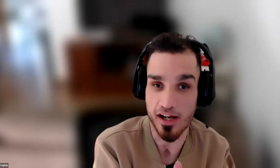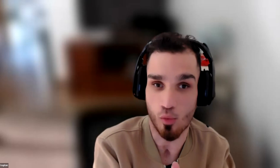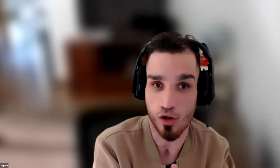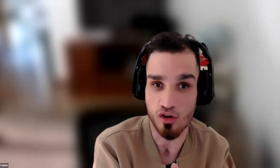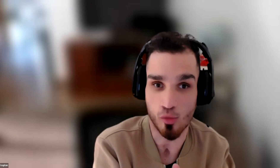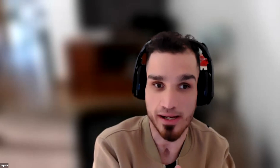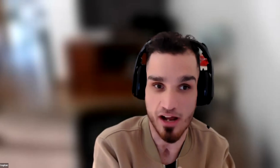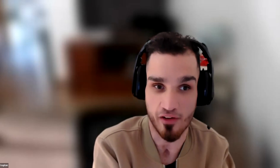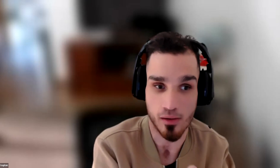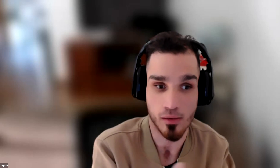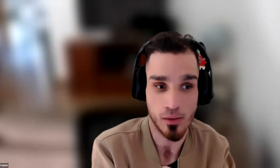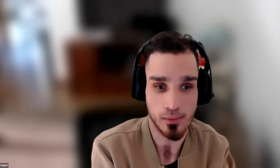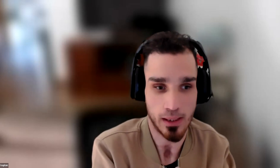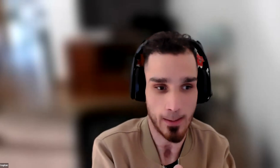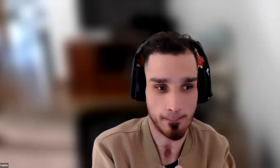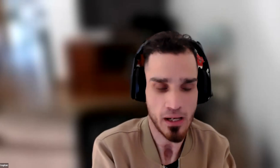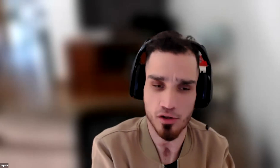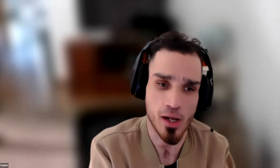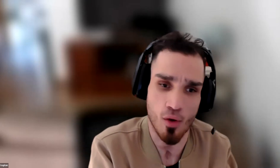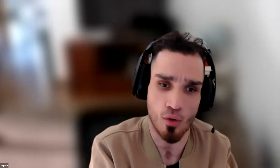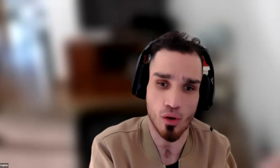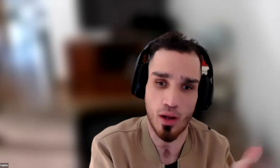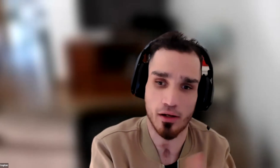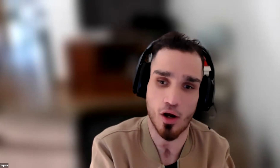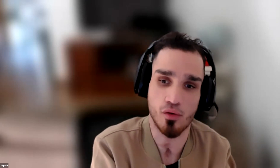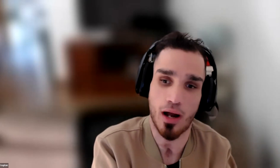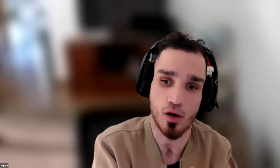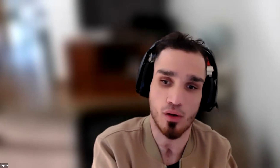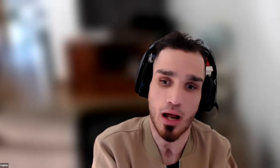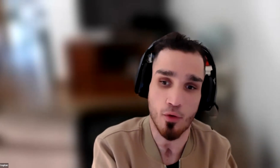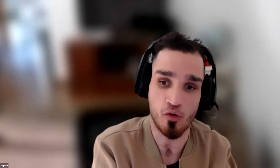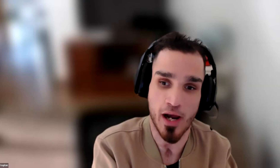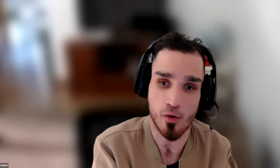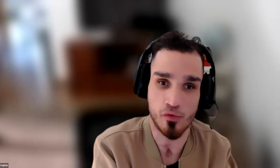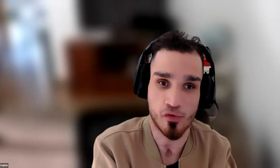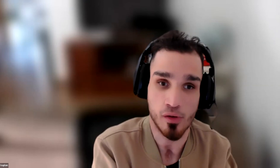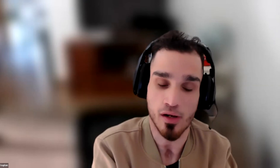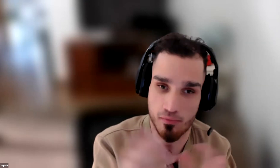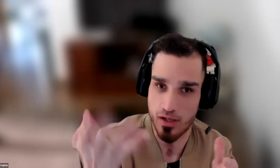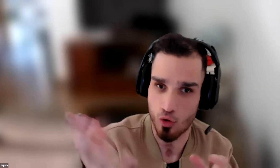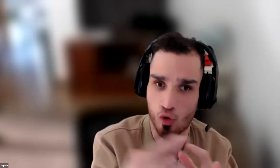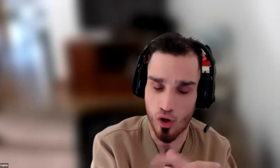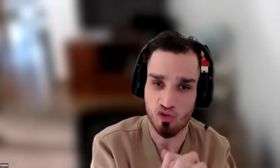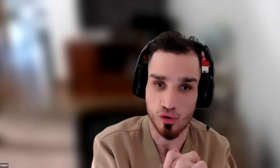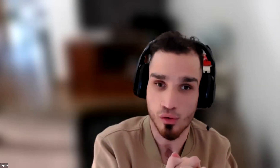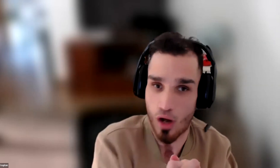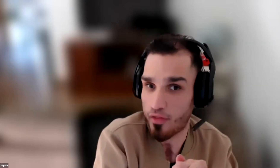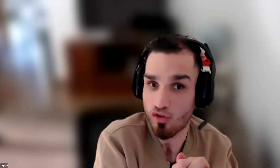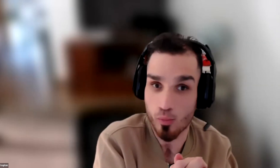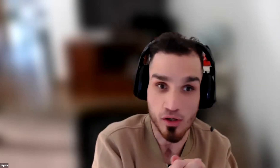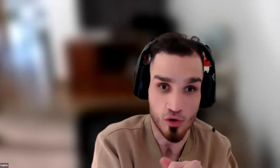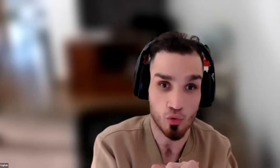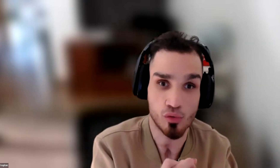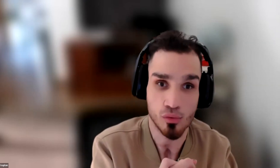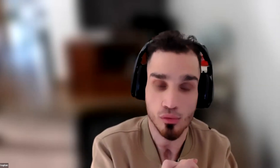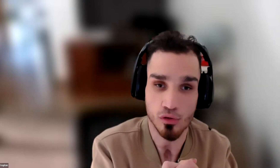be teamwork, it should be an effort. And don't get me wrong, like those parents in your question, I think